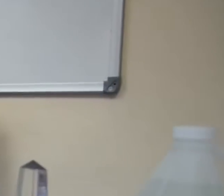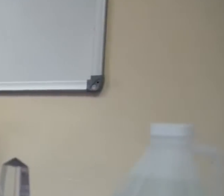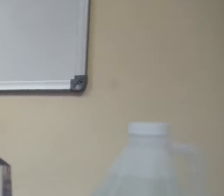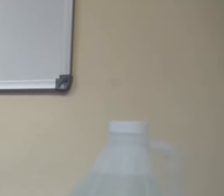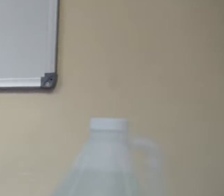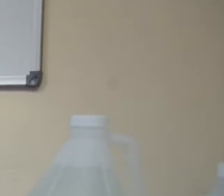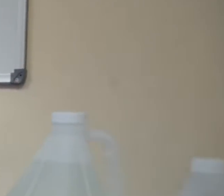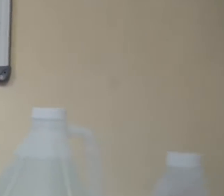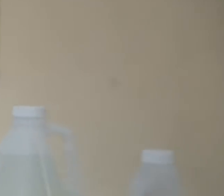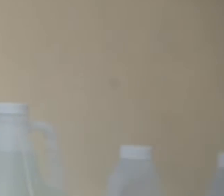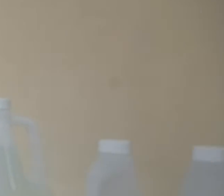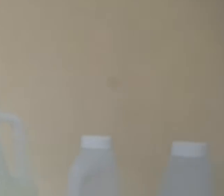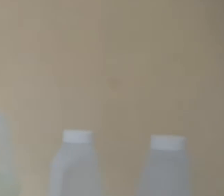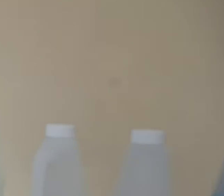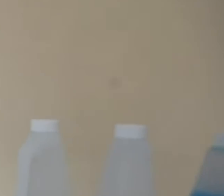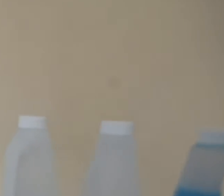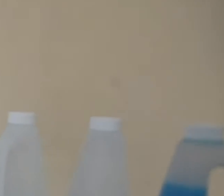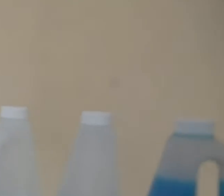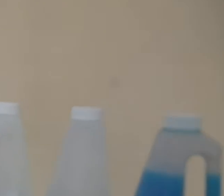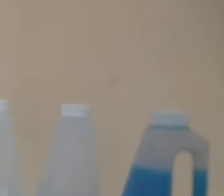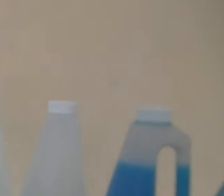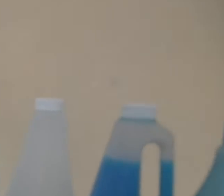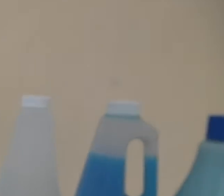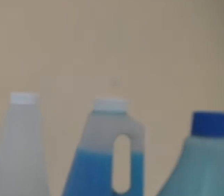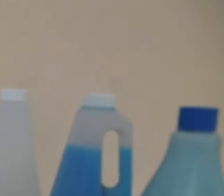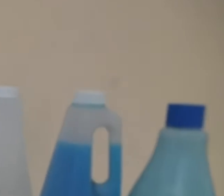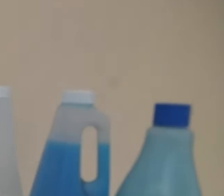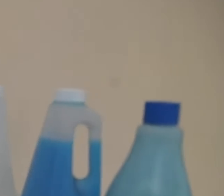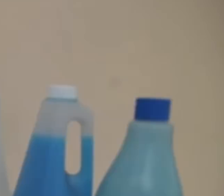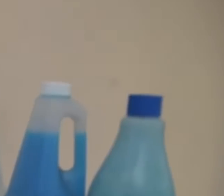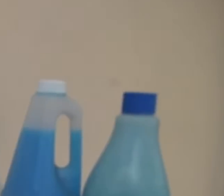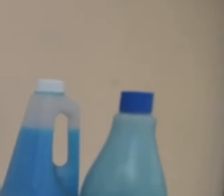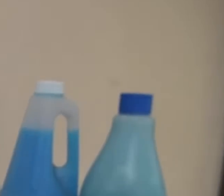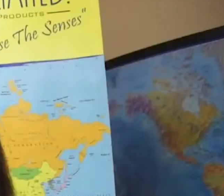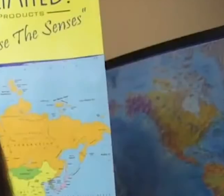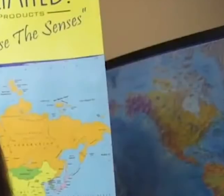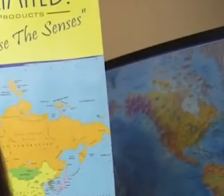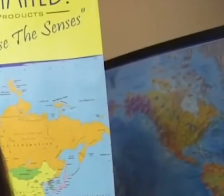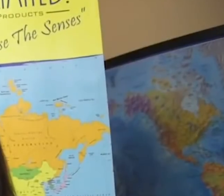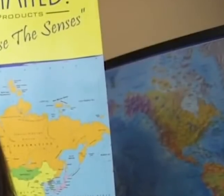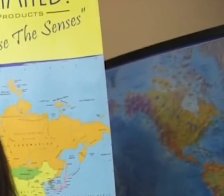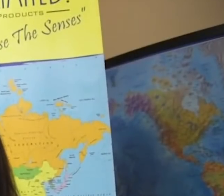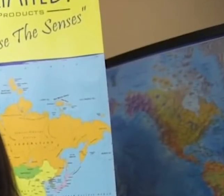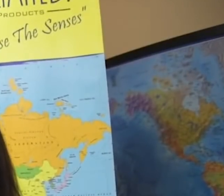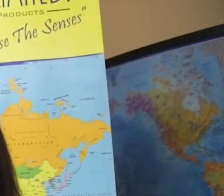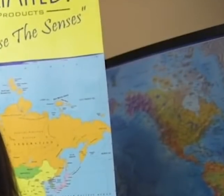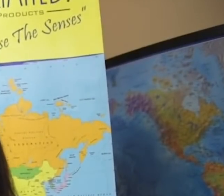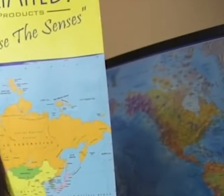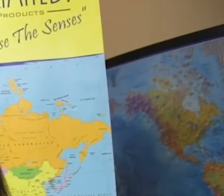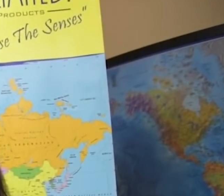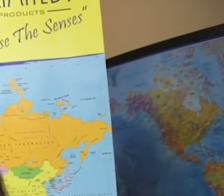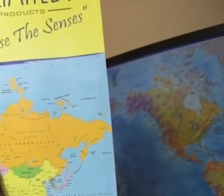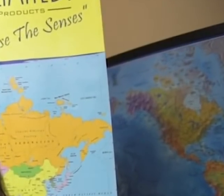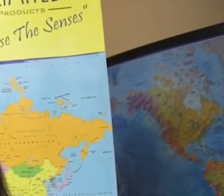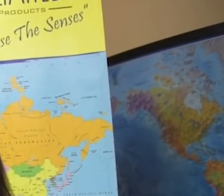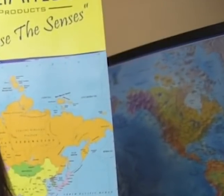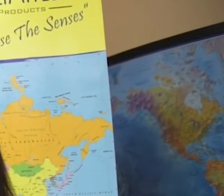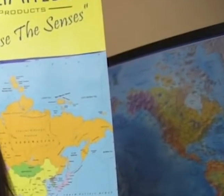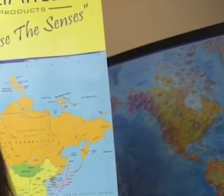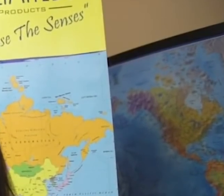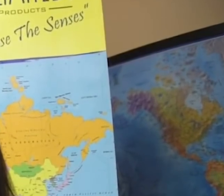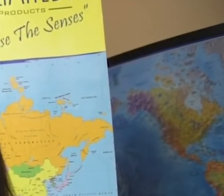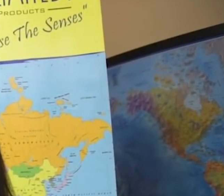We decided to partner on this project because we are very, very concerned and